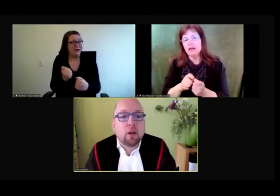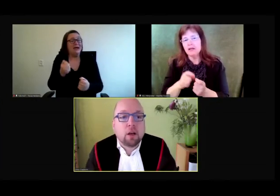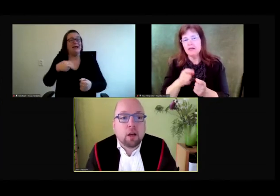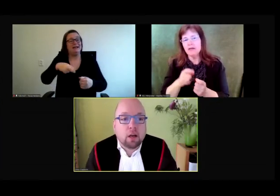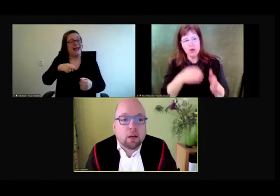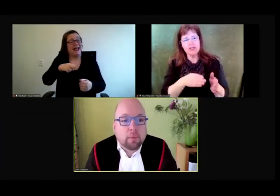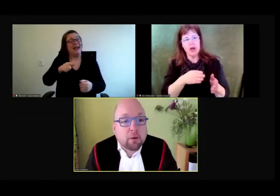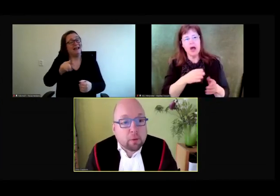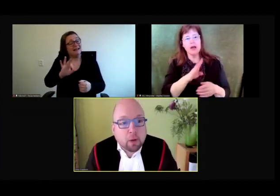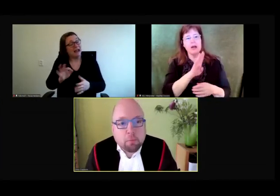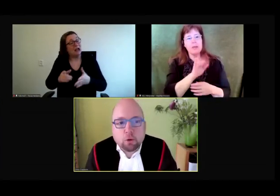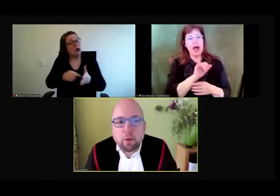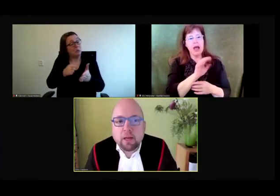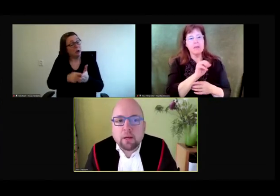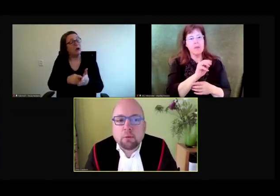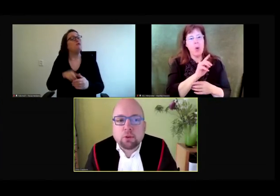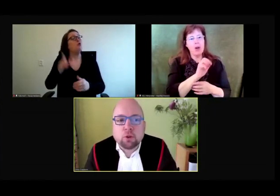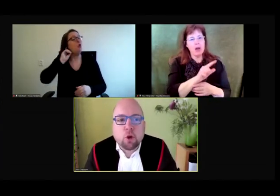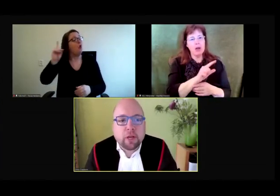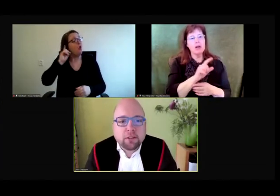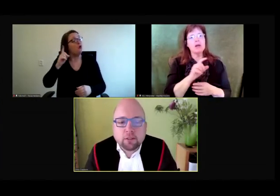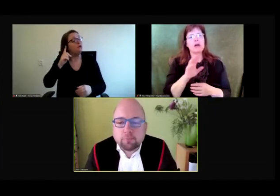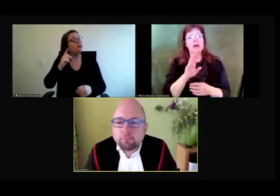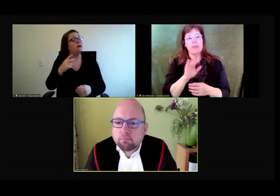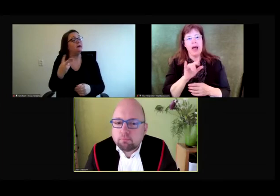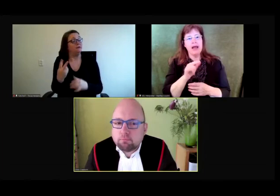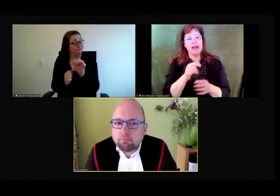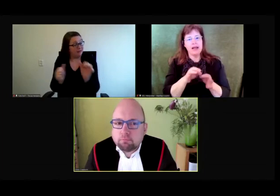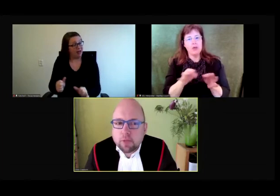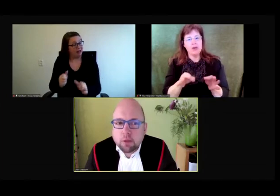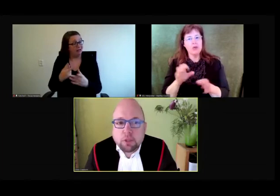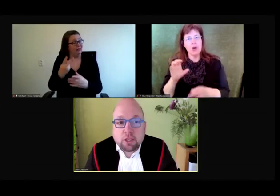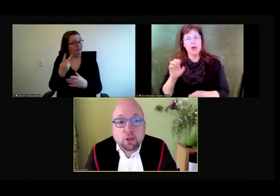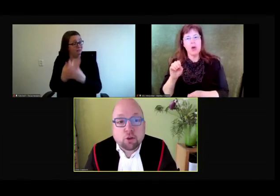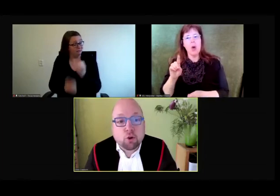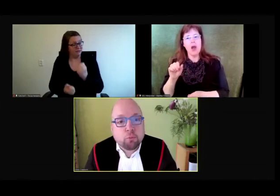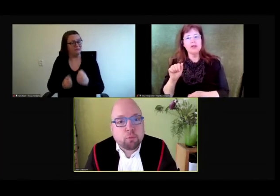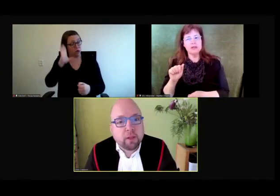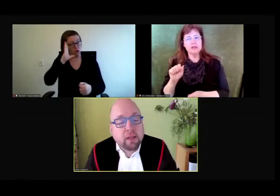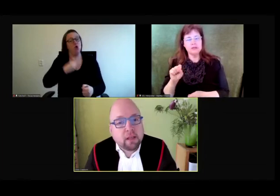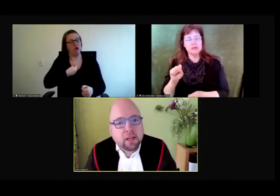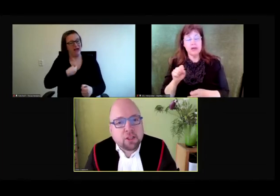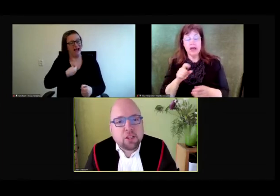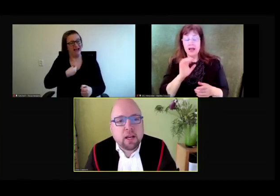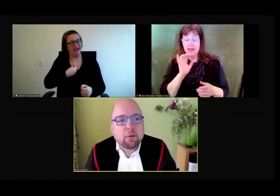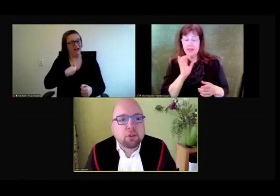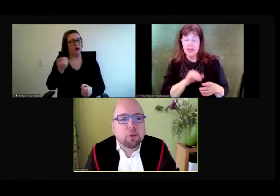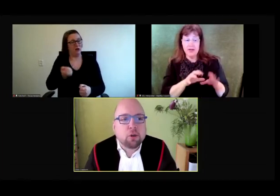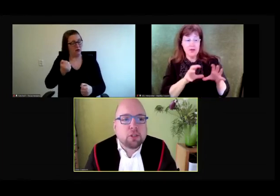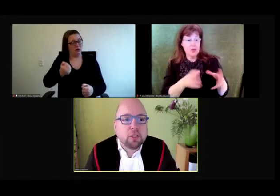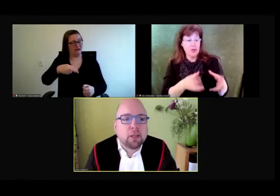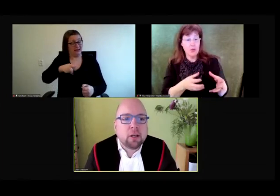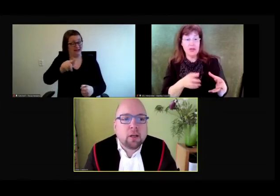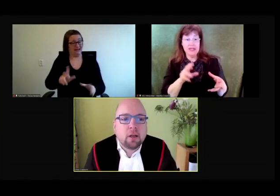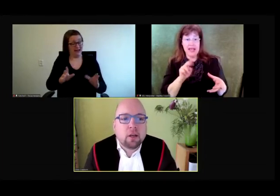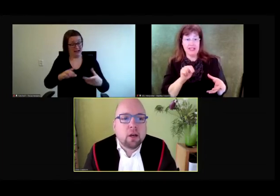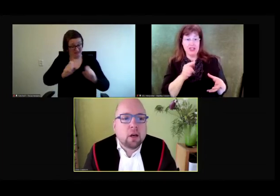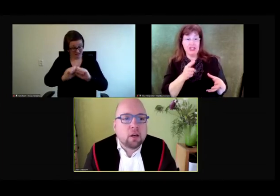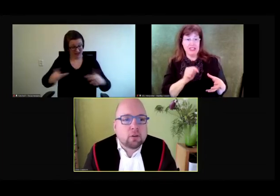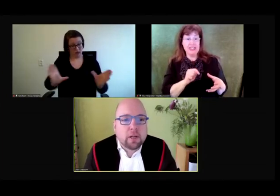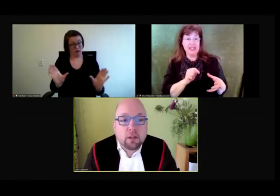bilinguals, hearing bimodal bilinguals, or CODES, which as a group within the NGT language